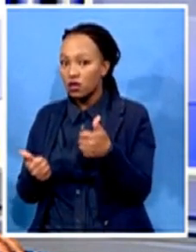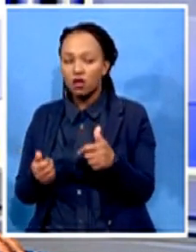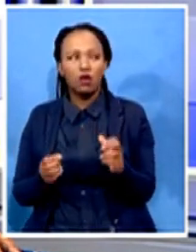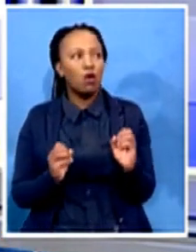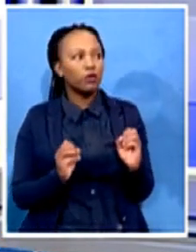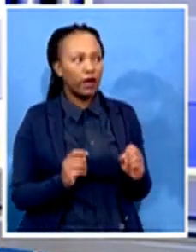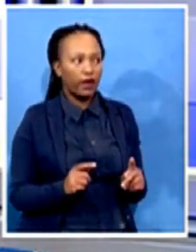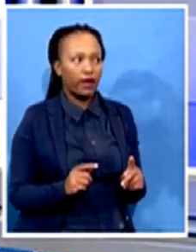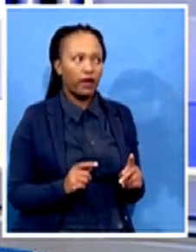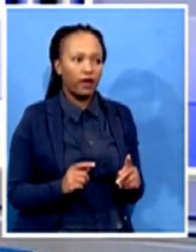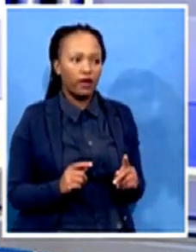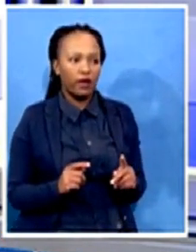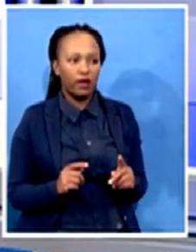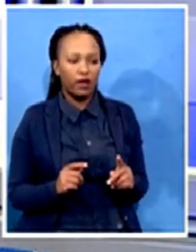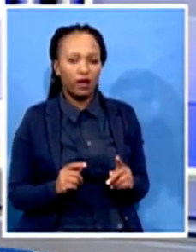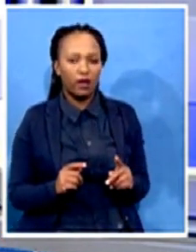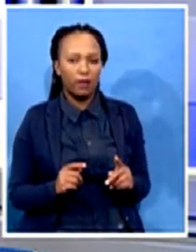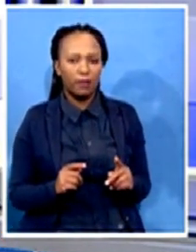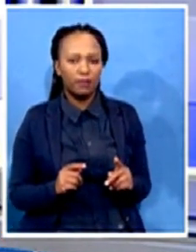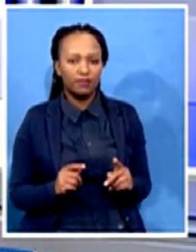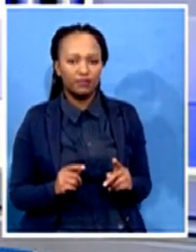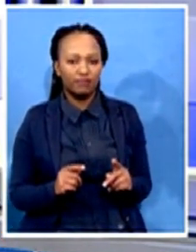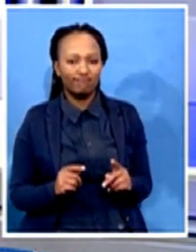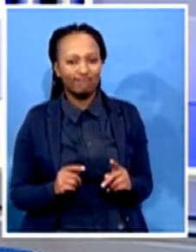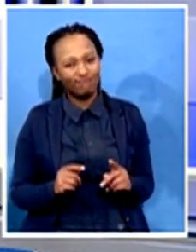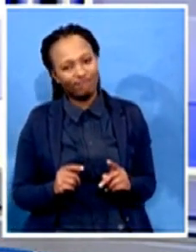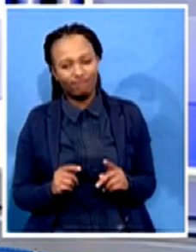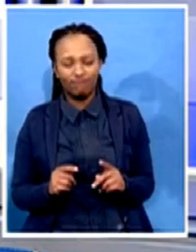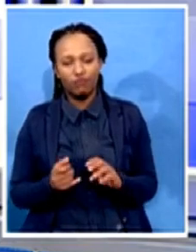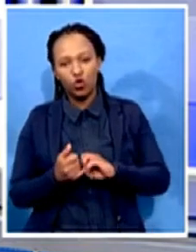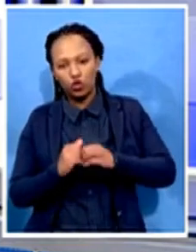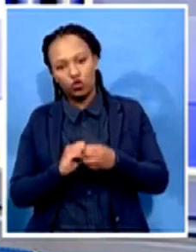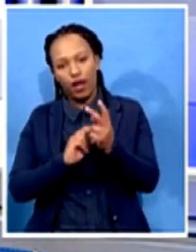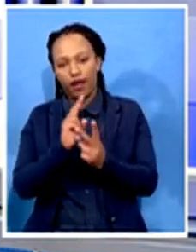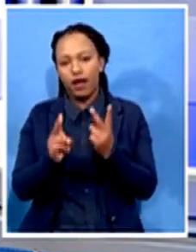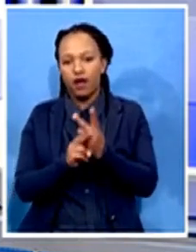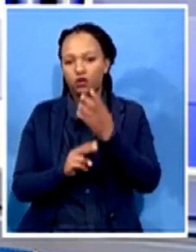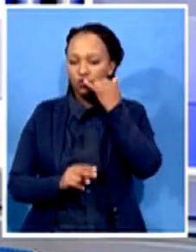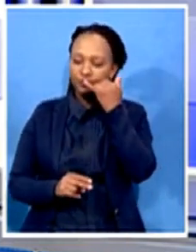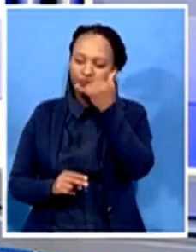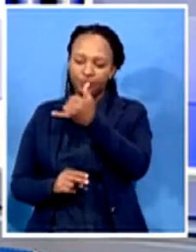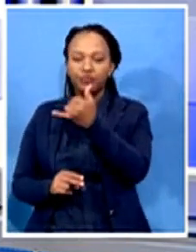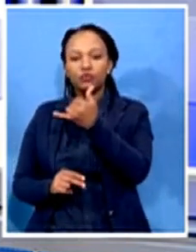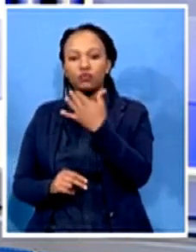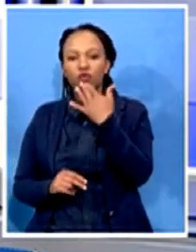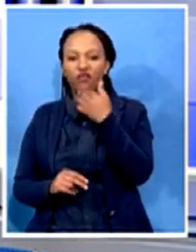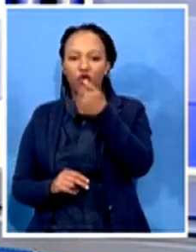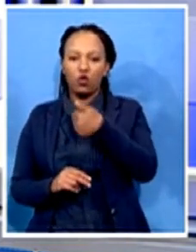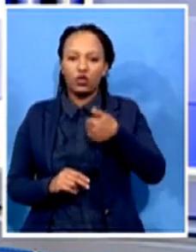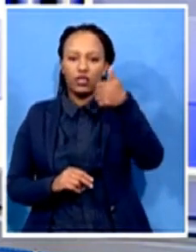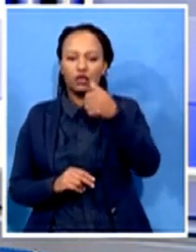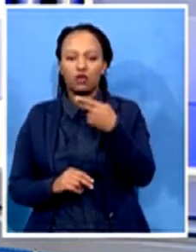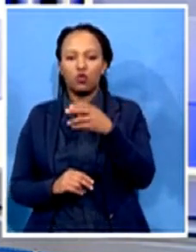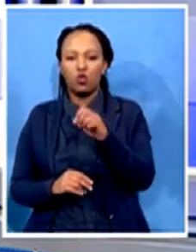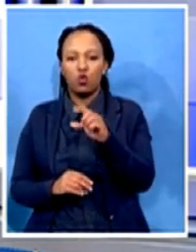All right, so now it seems that we'll try to redial the general to get his take with regards to this